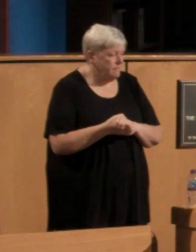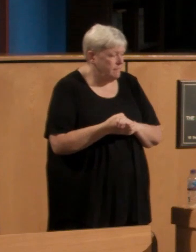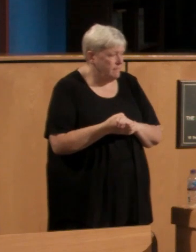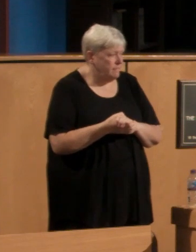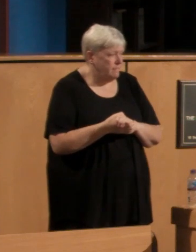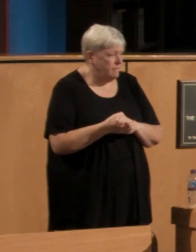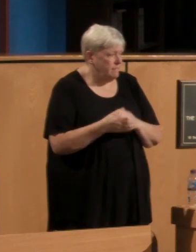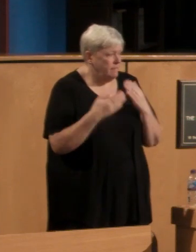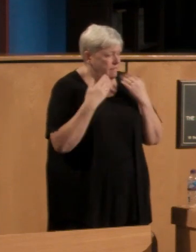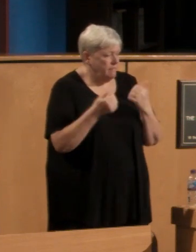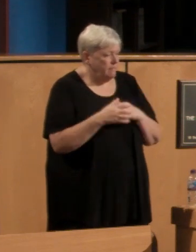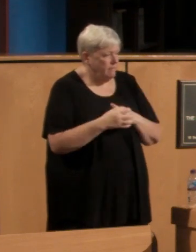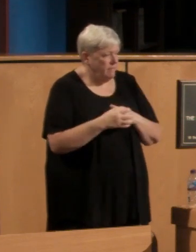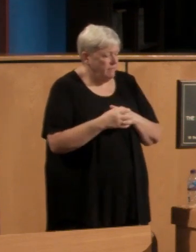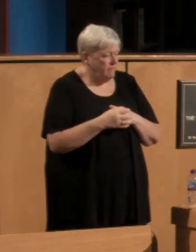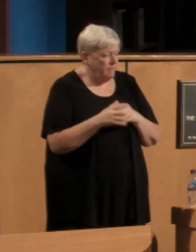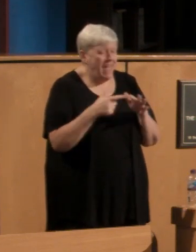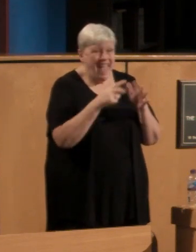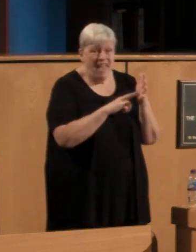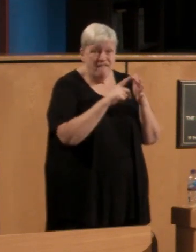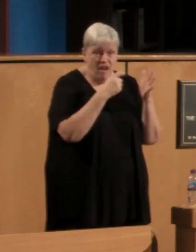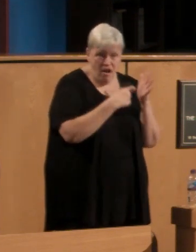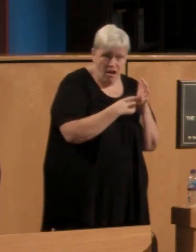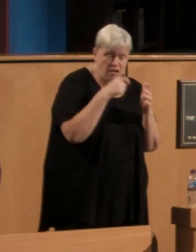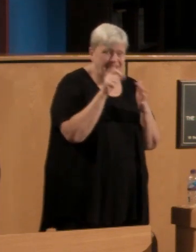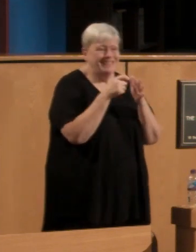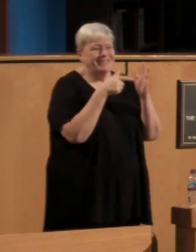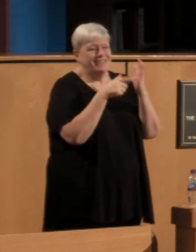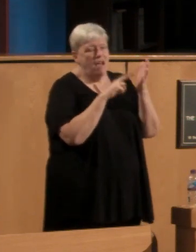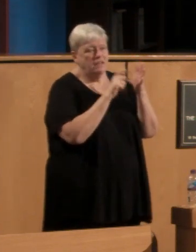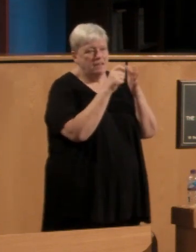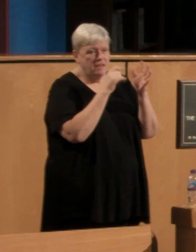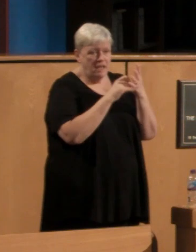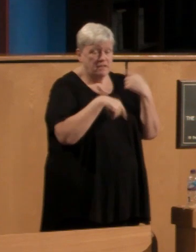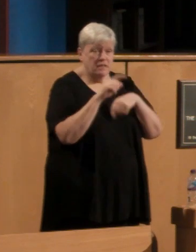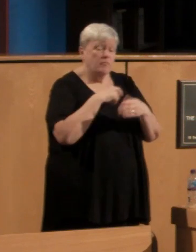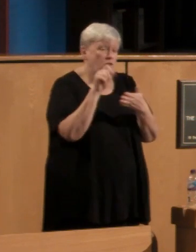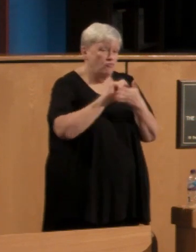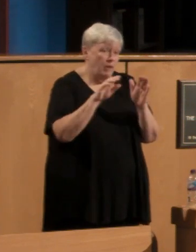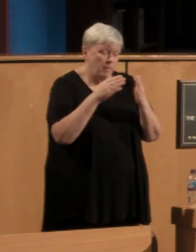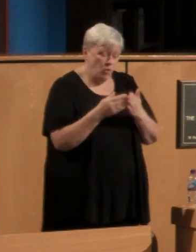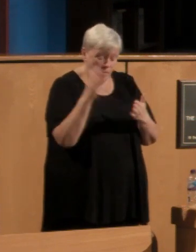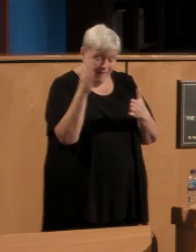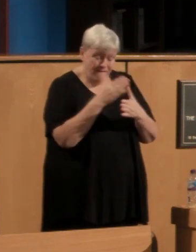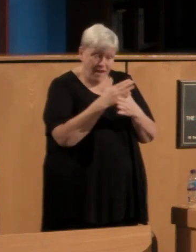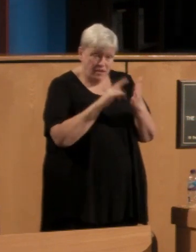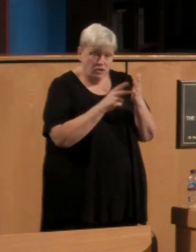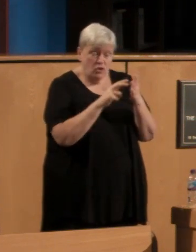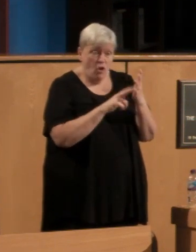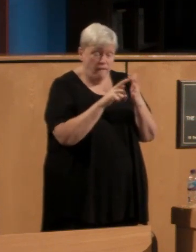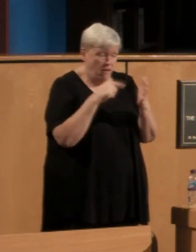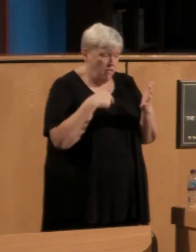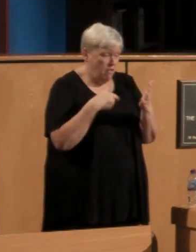Thank you so much. Ever? Hi, I'm Ever, and I'm a novelist. And my first novel,